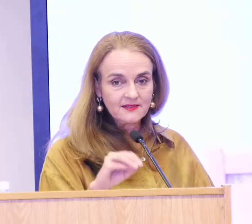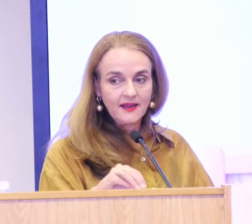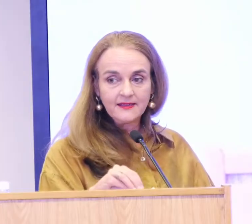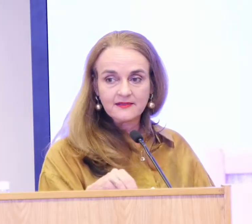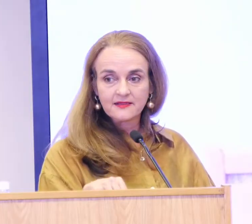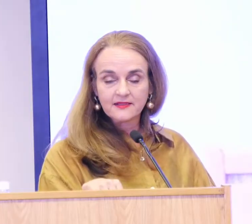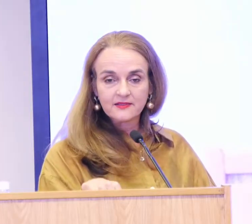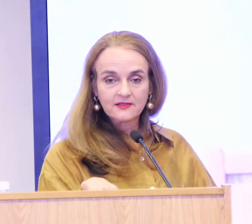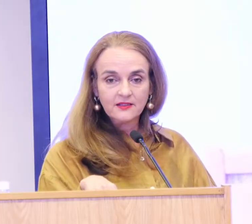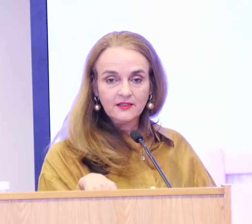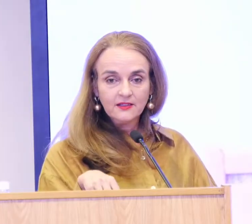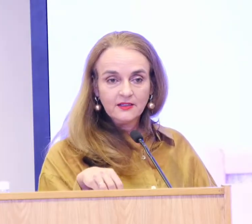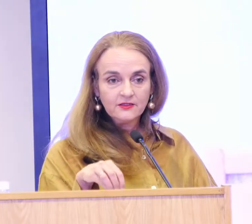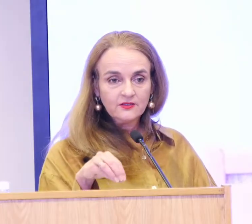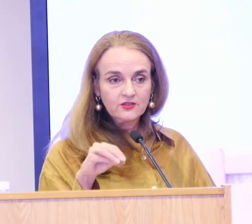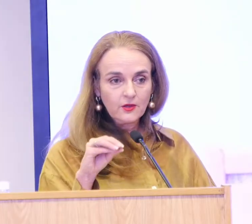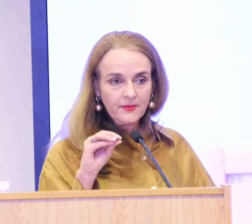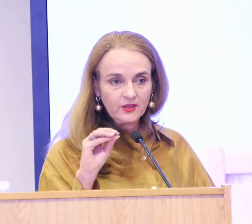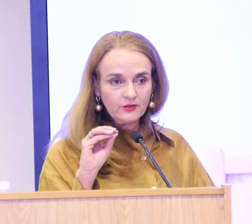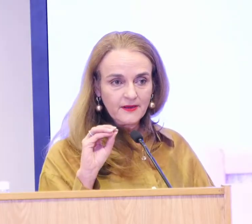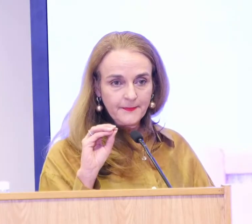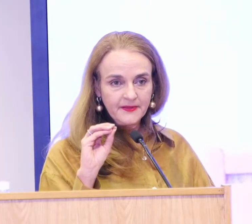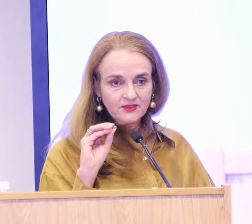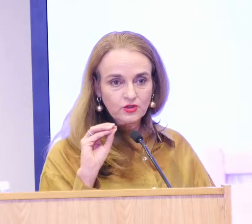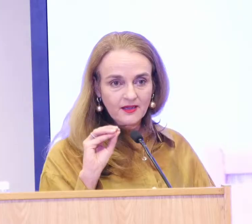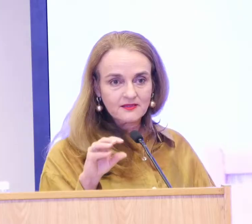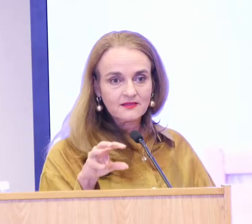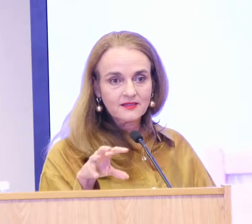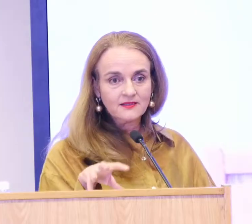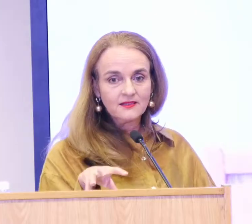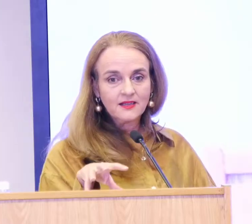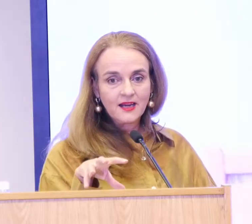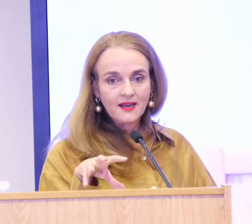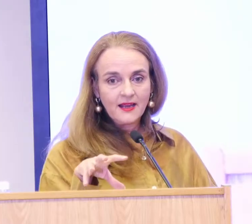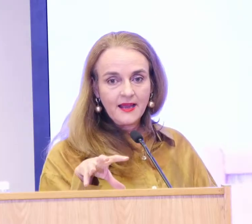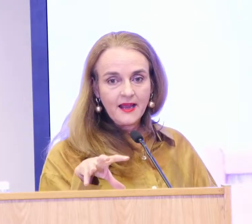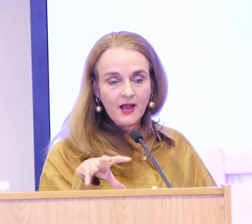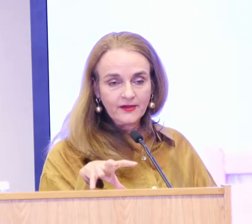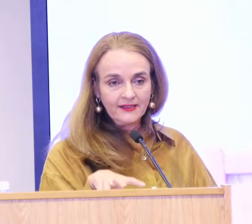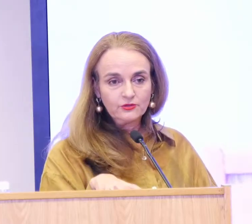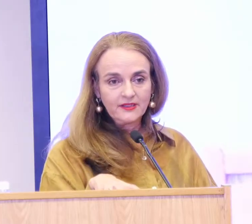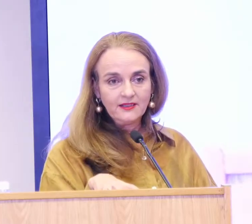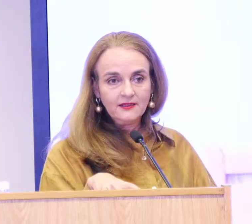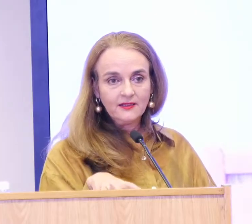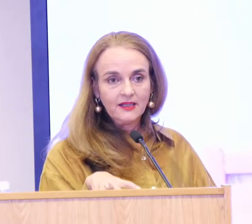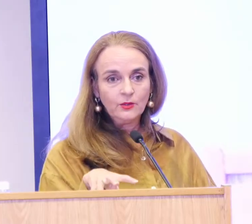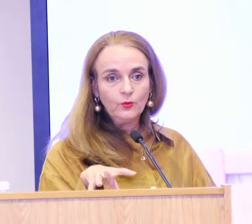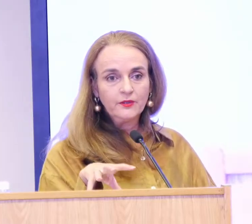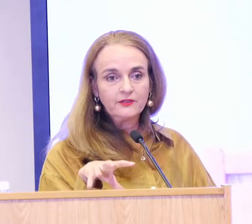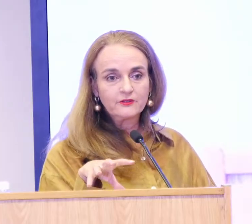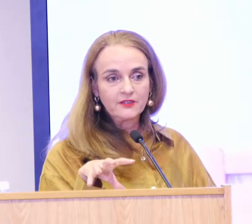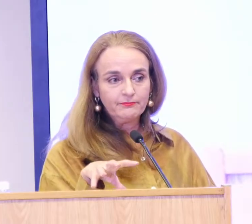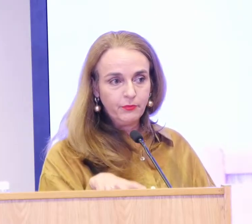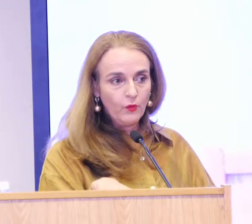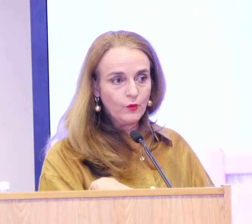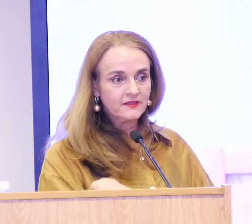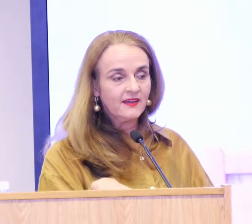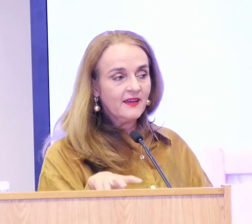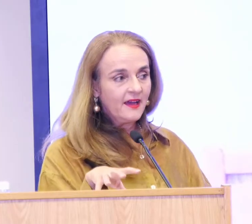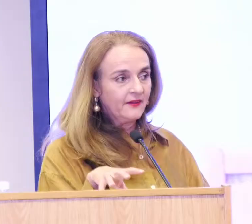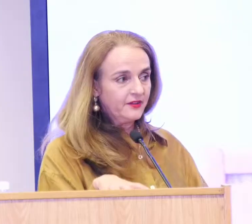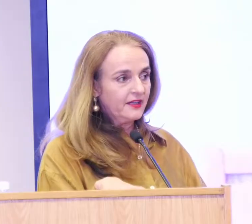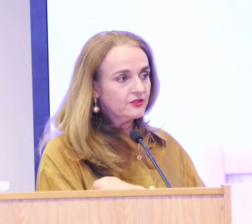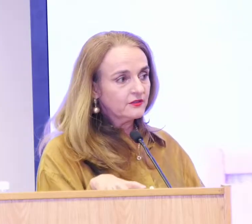Management Sciences to stop a corrupt just in our country in order to